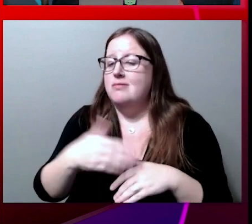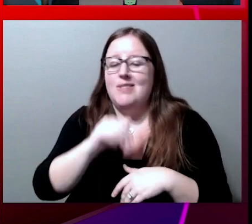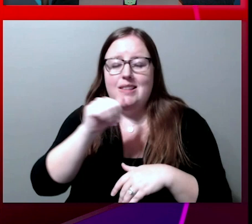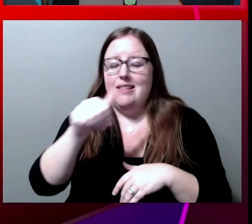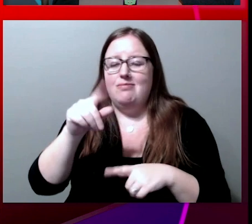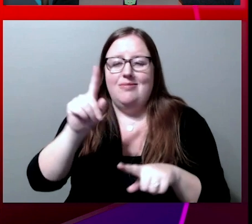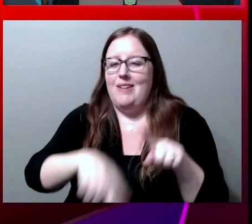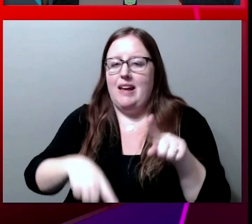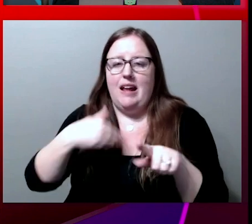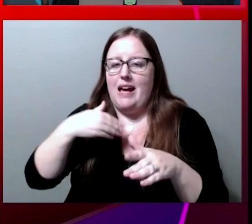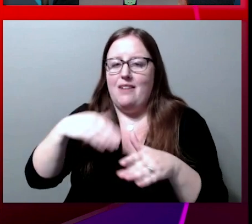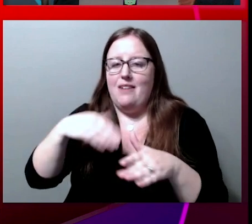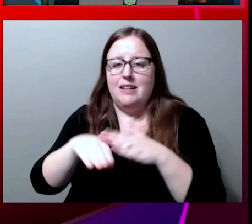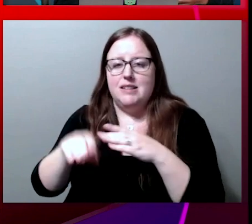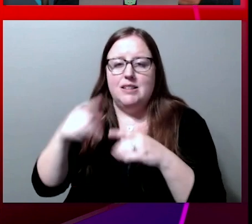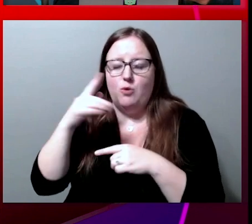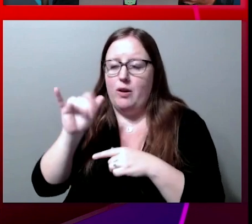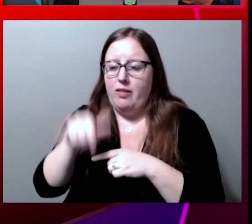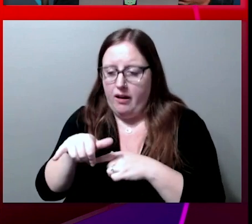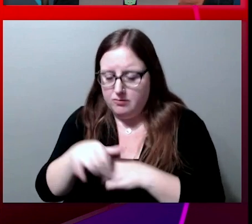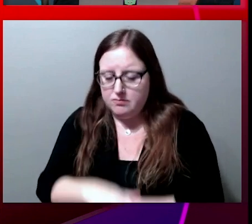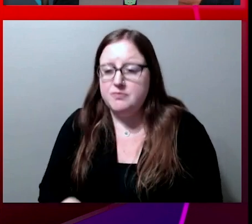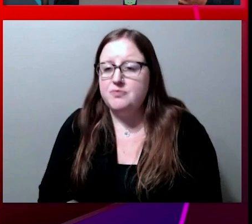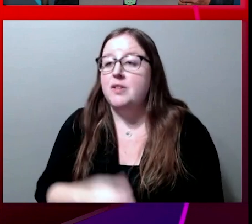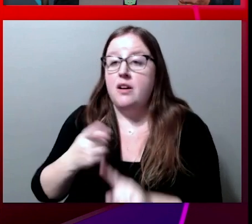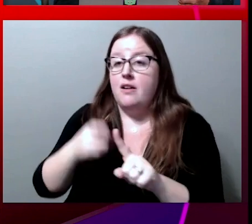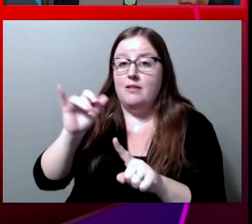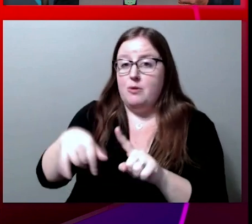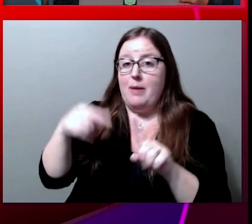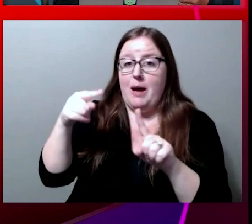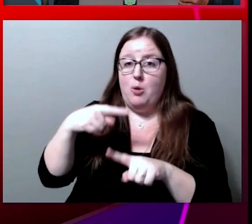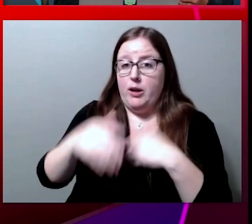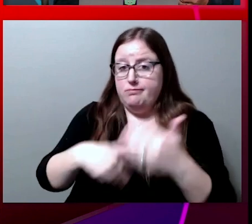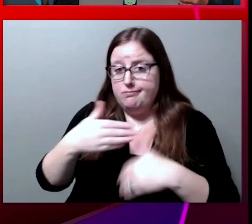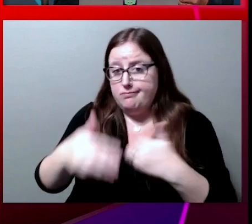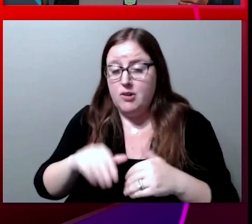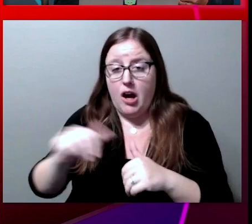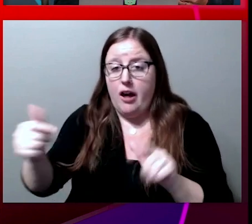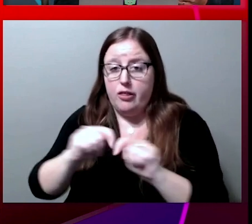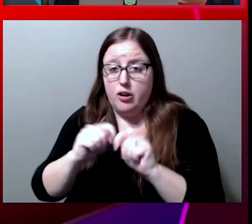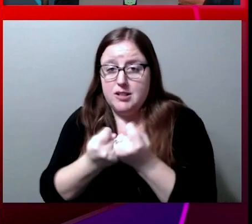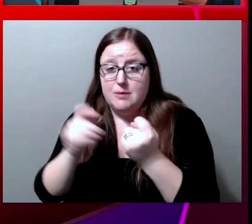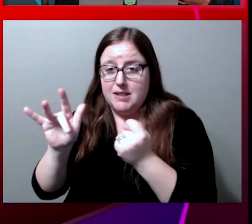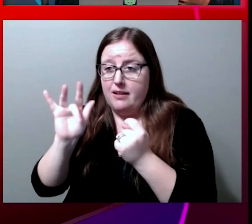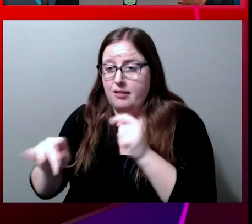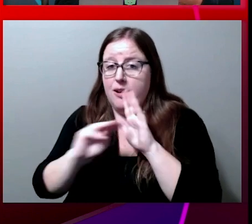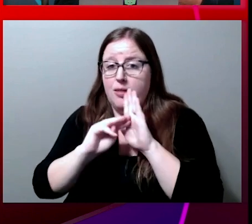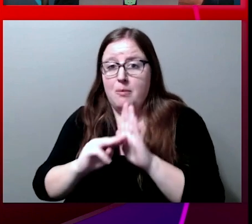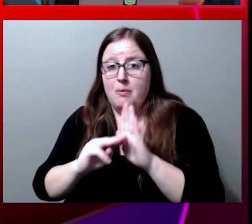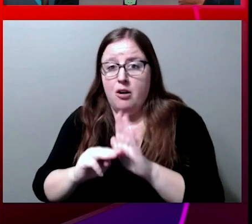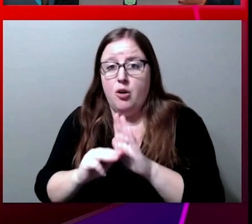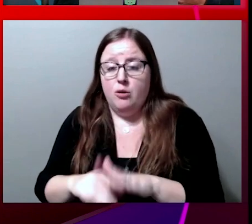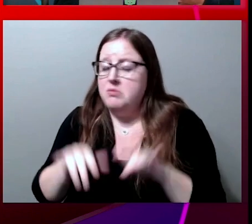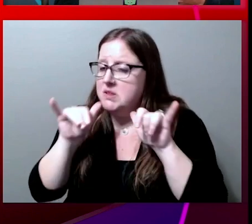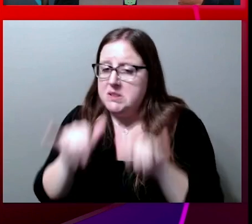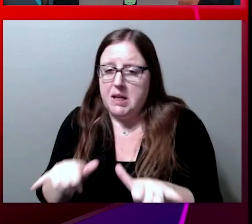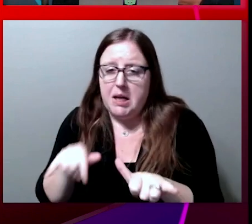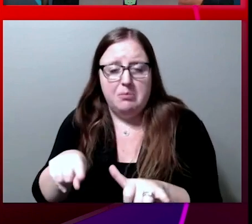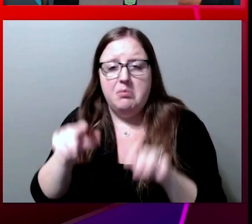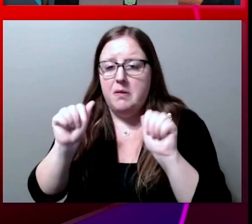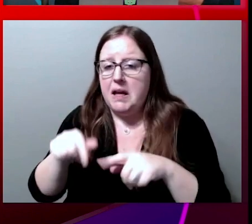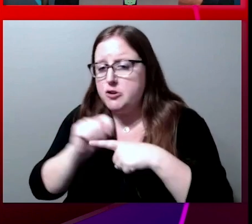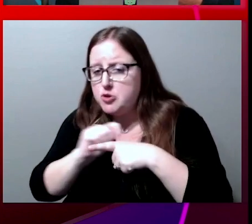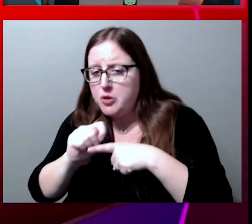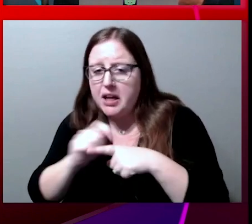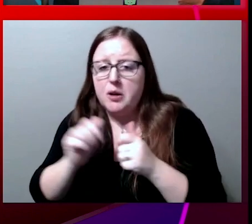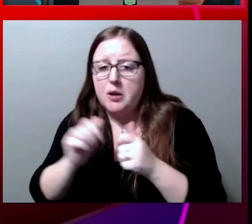to access this. And from this point on, other team members can just click on this model and basically do the same thing. They can train with their